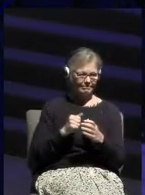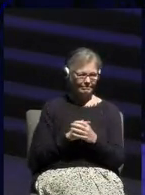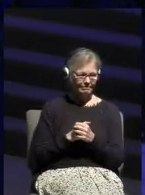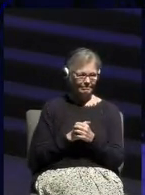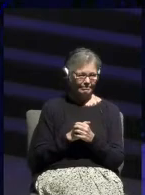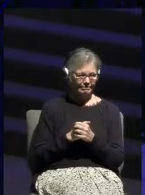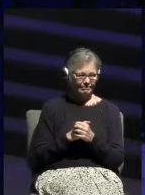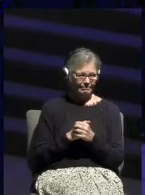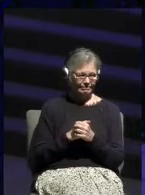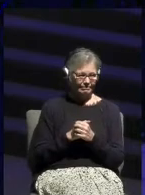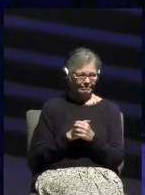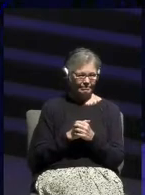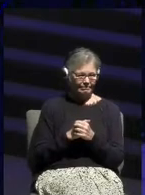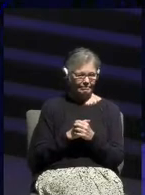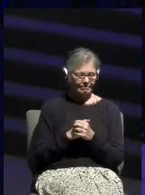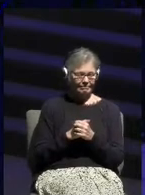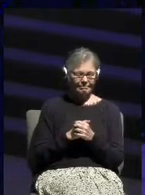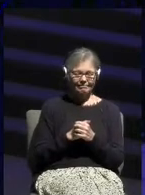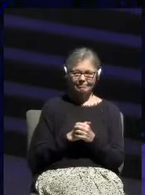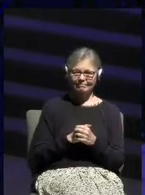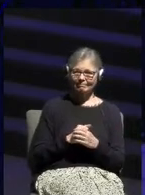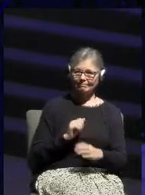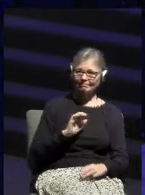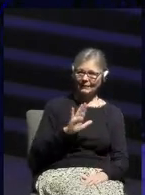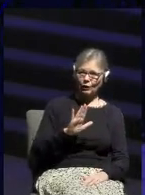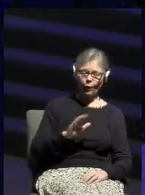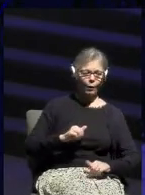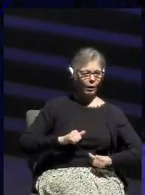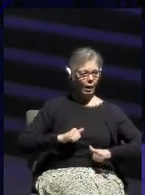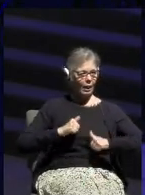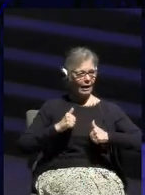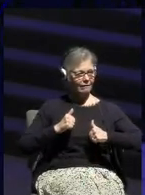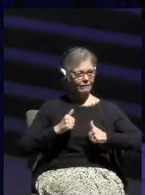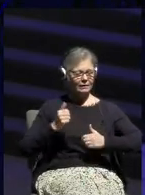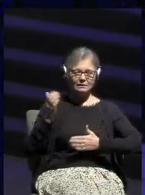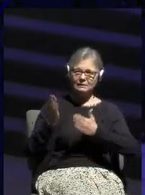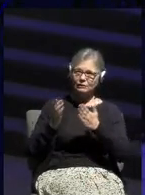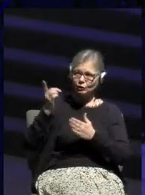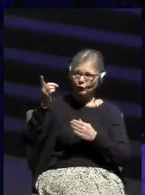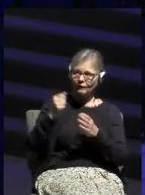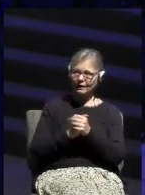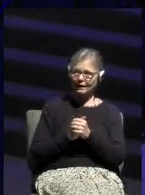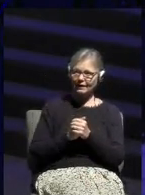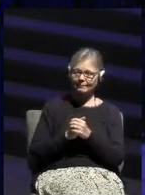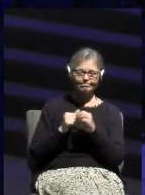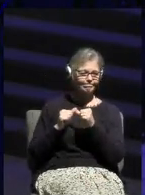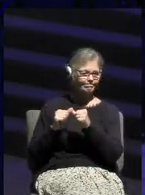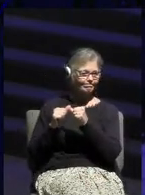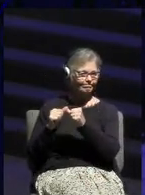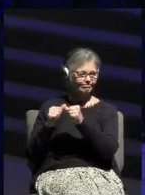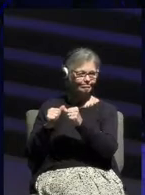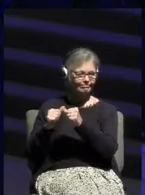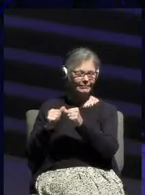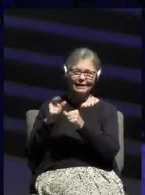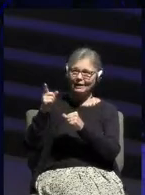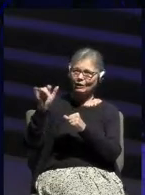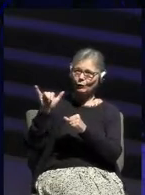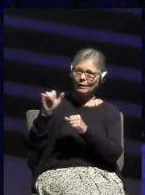having a lifestyle of living in this place. That God is our